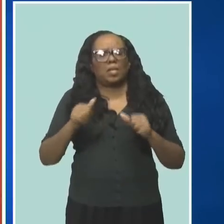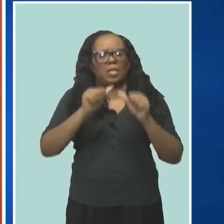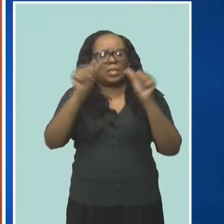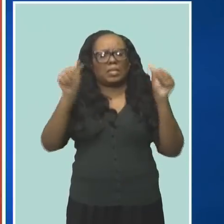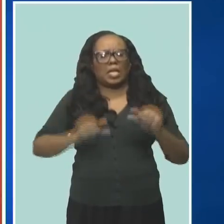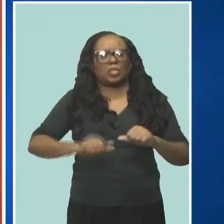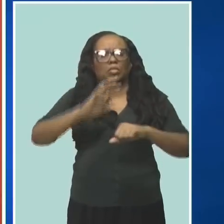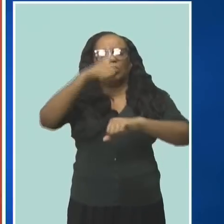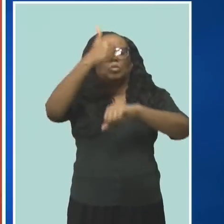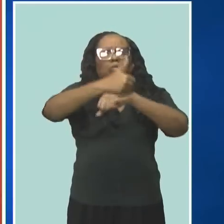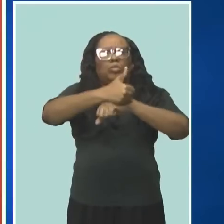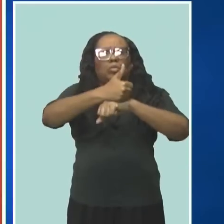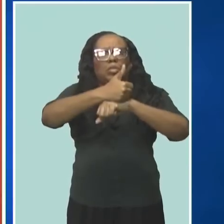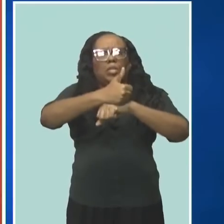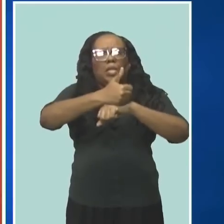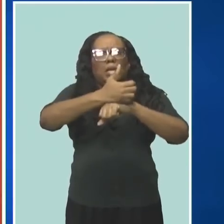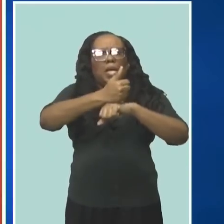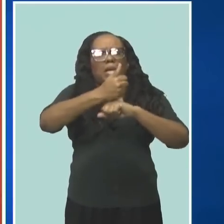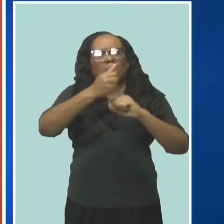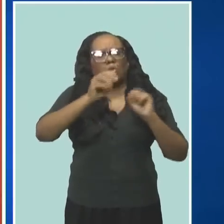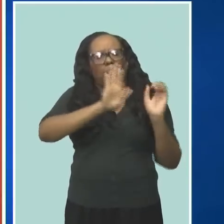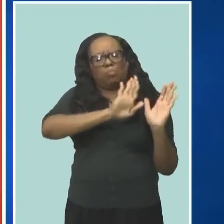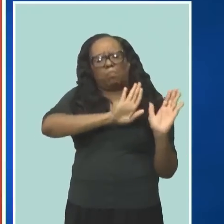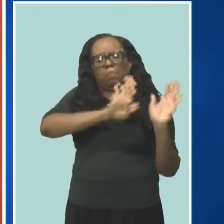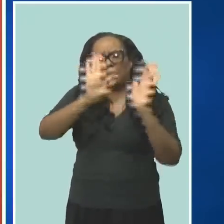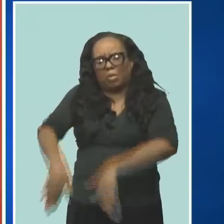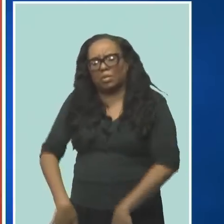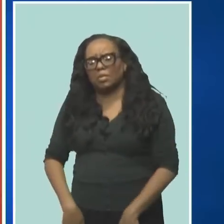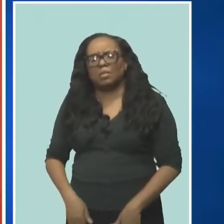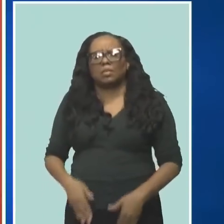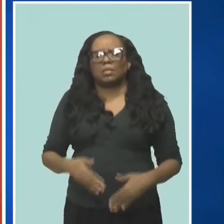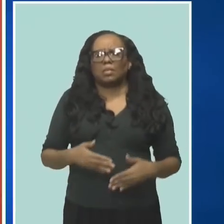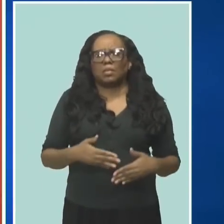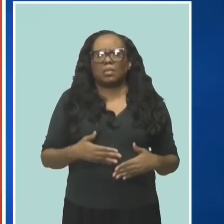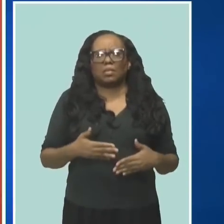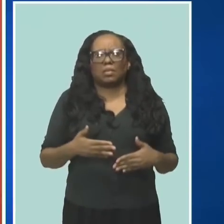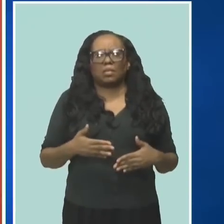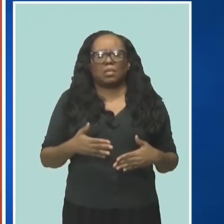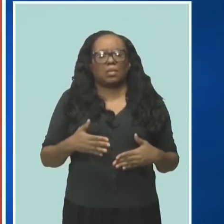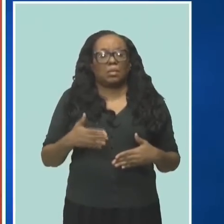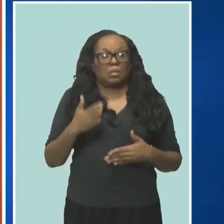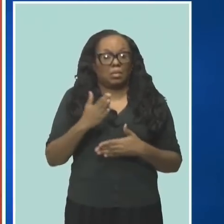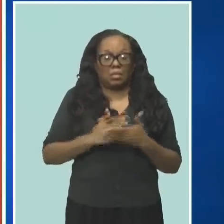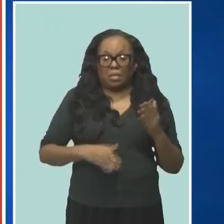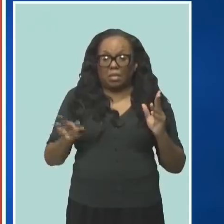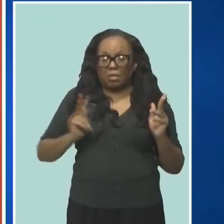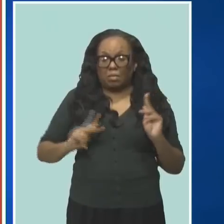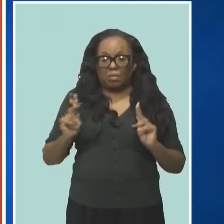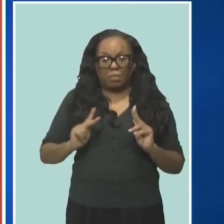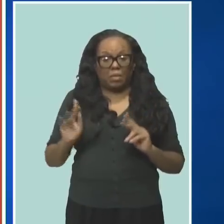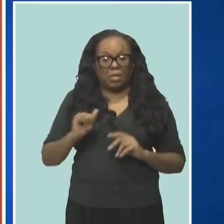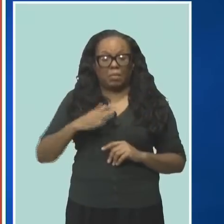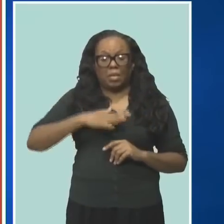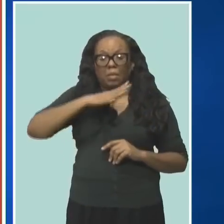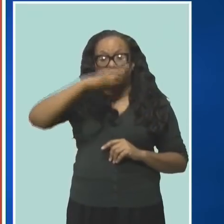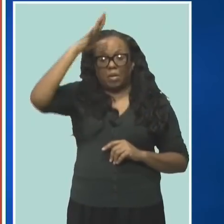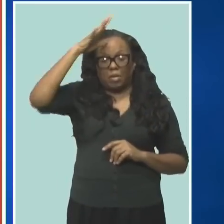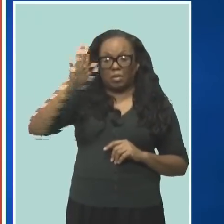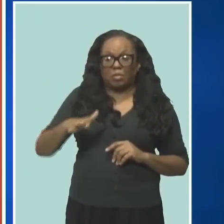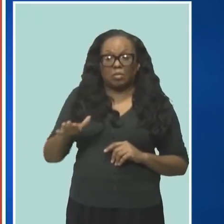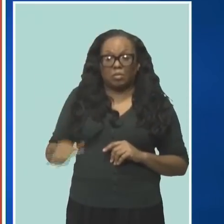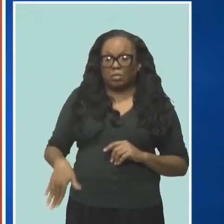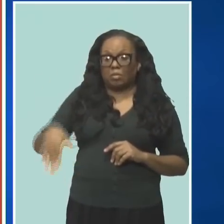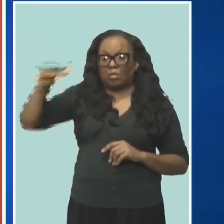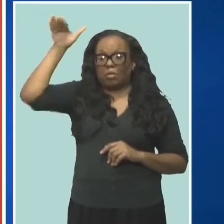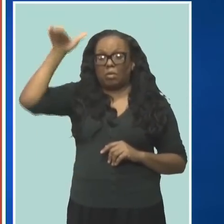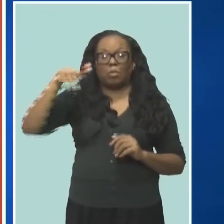get attached to these colonial relics, you know. Yeah? Some of the older folks, like my parents, they grew up with the Union Jack, you know, so